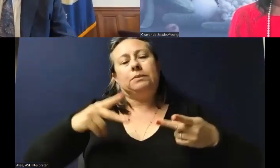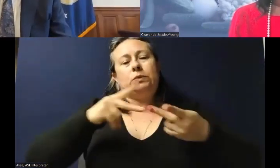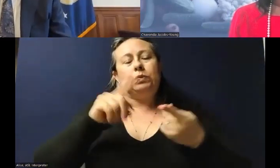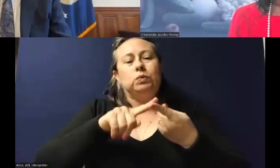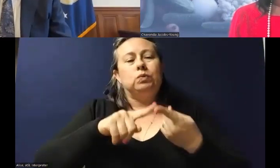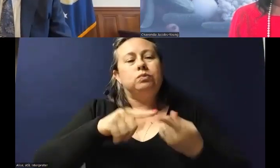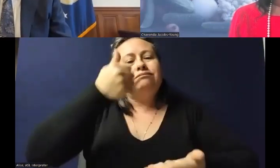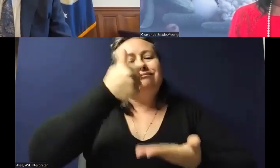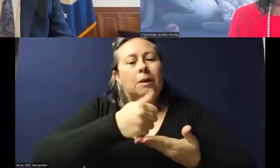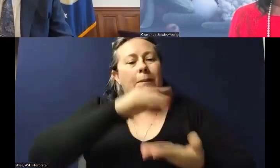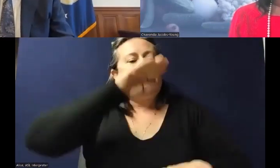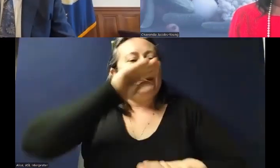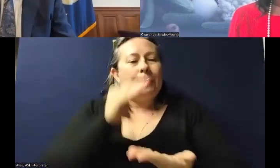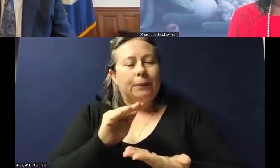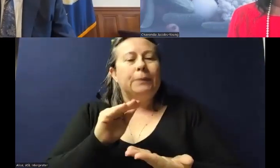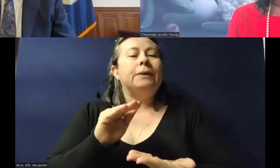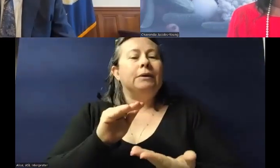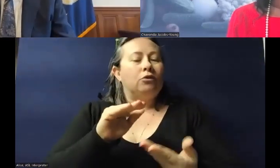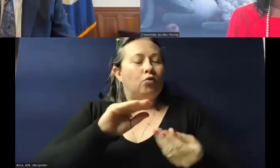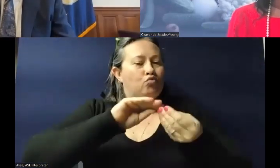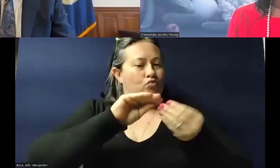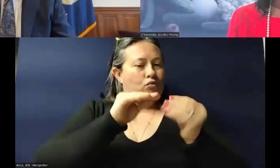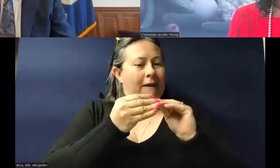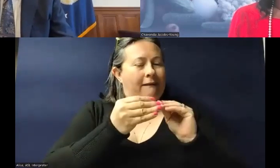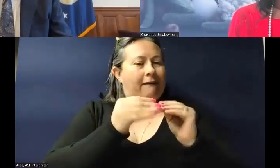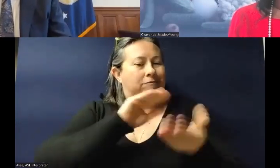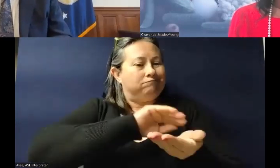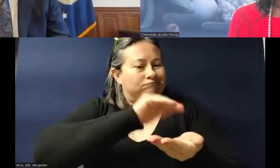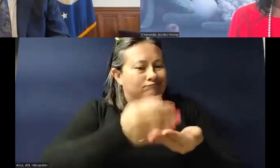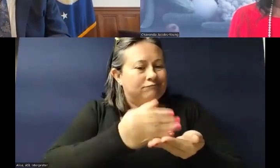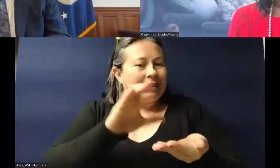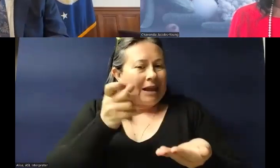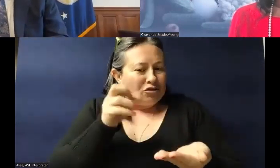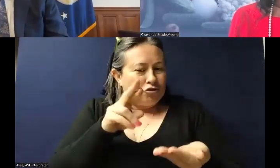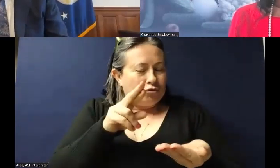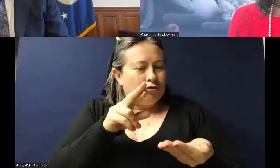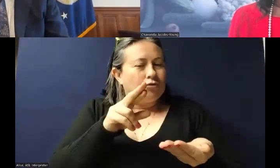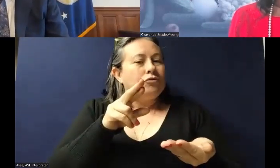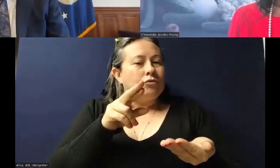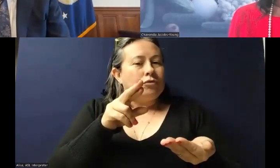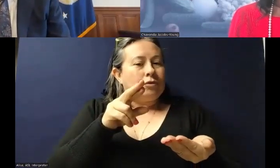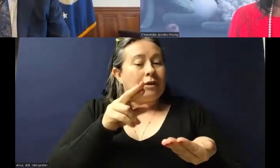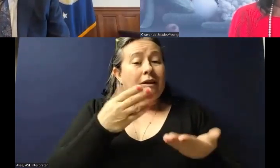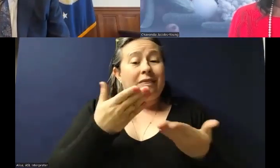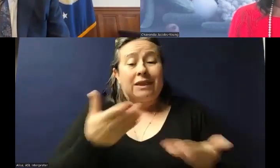rate of cancer, the rate of chronic related diseases that may lead to